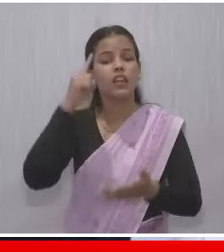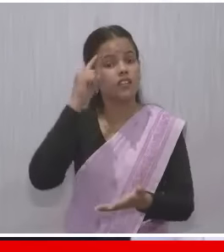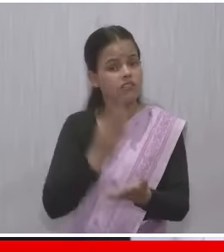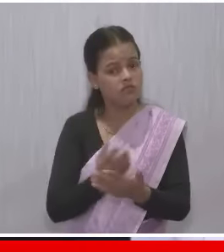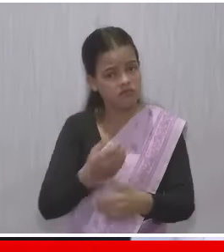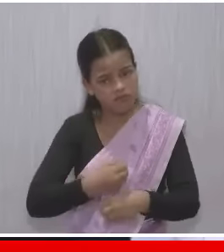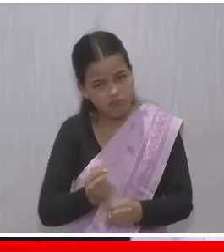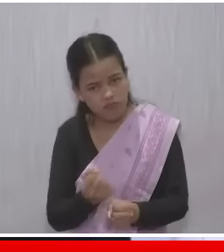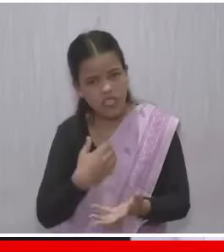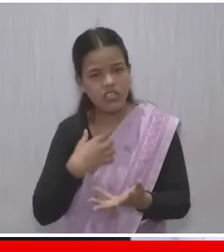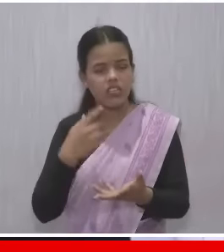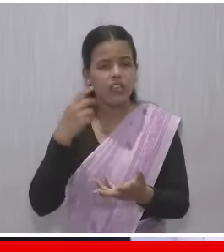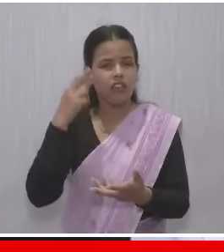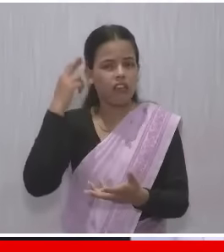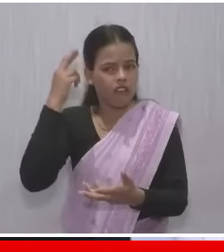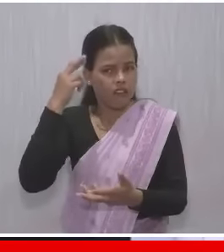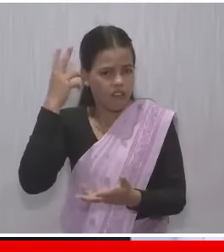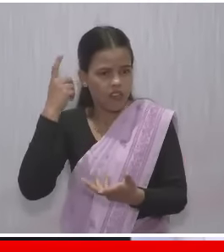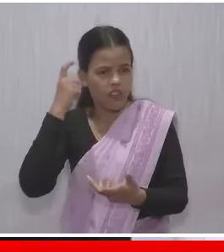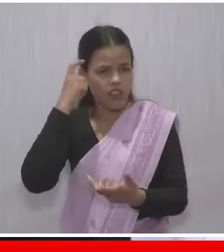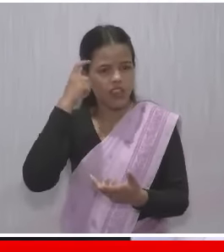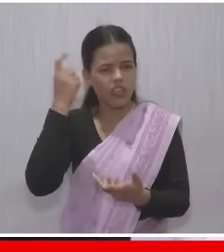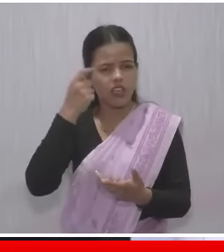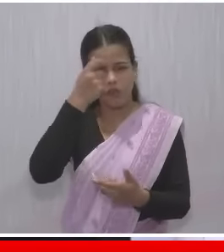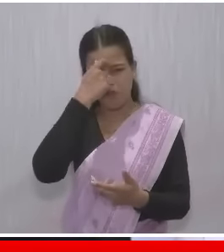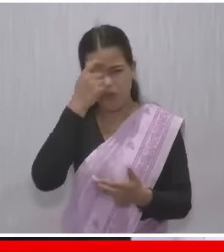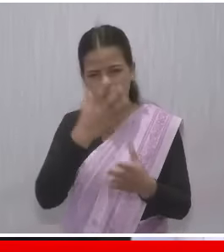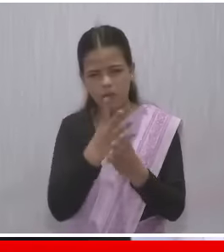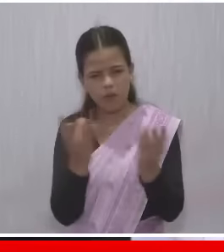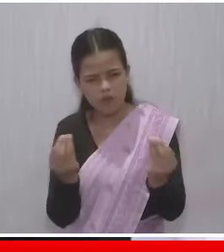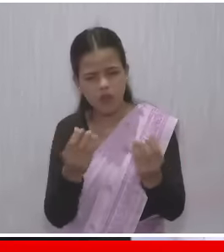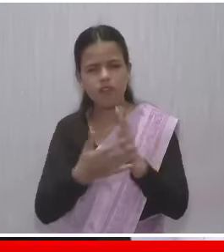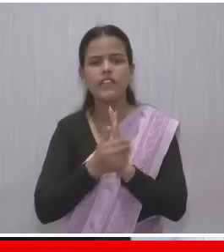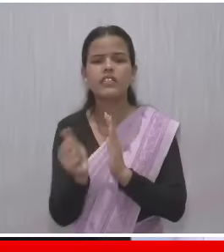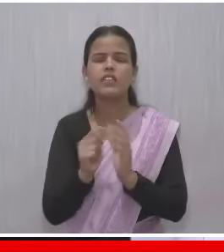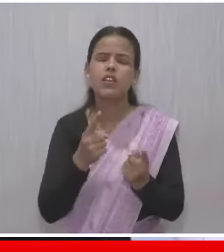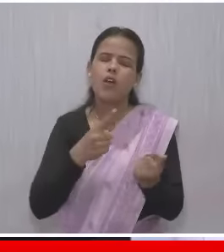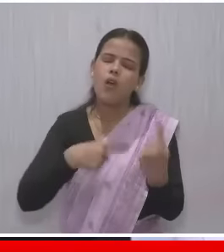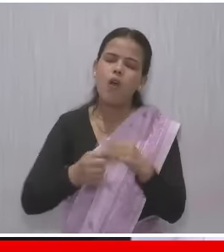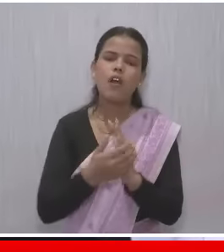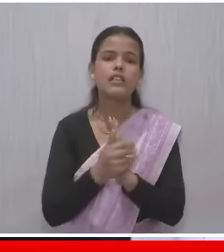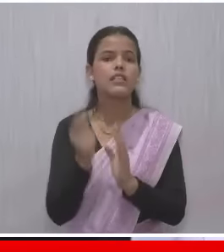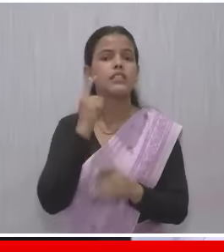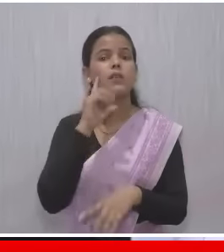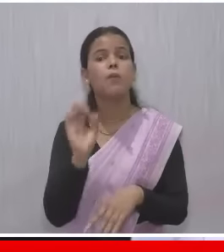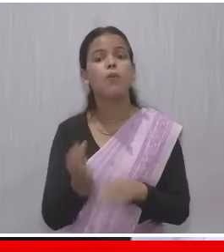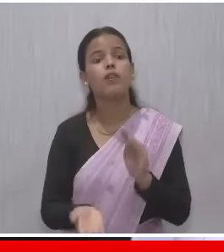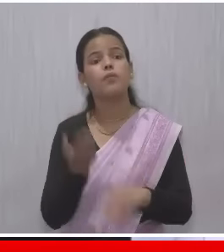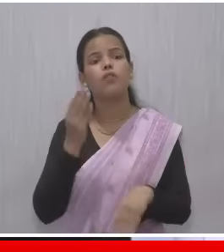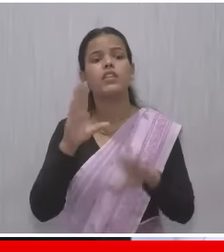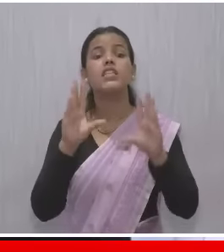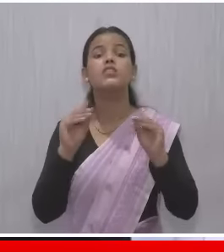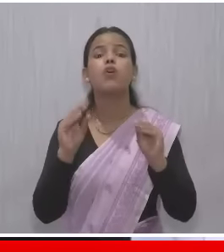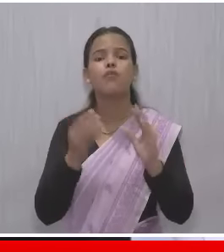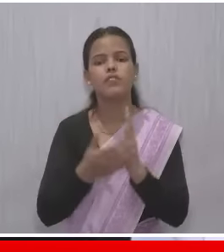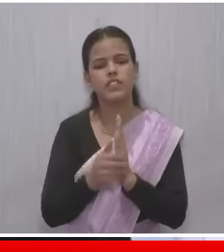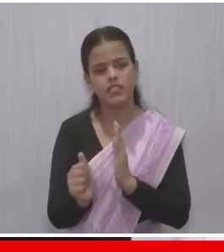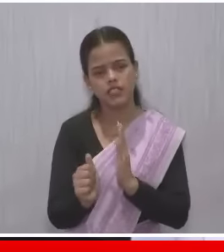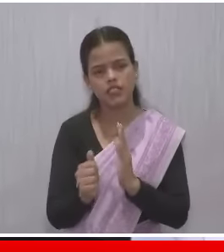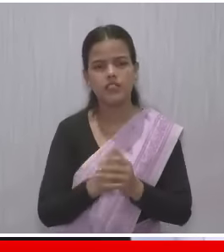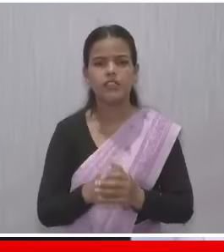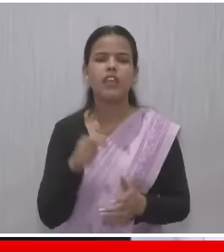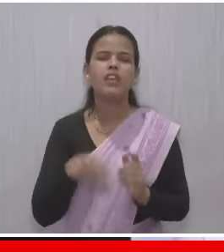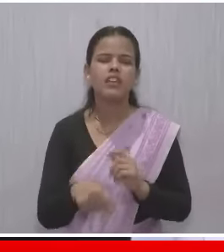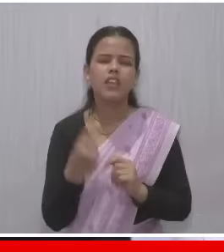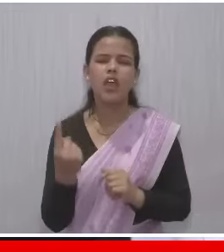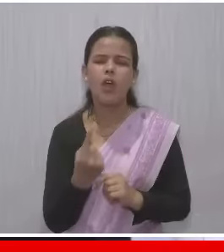skills, critical thinking skills, problem-solving skills. All these skills are very important, the soft skills. So it's not